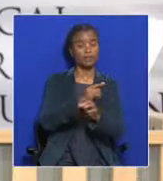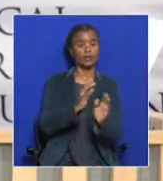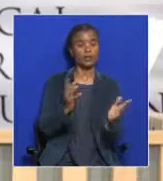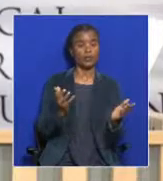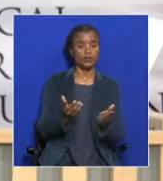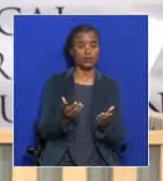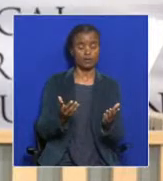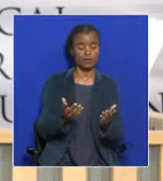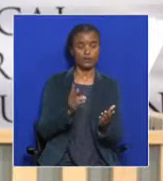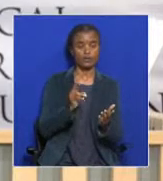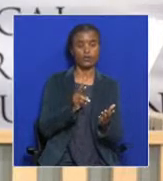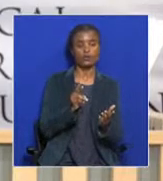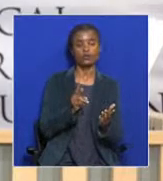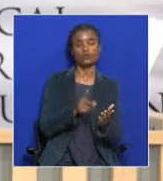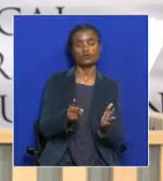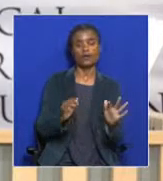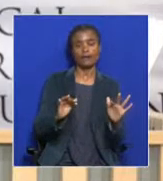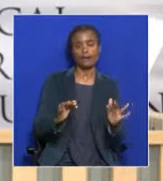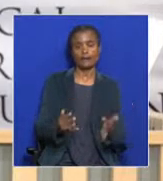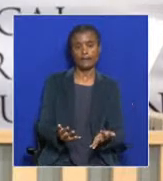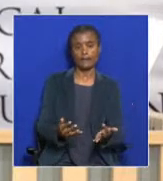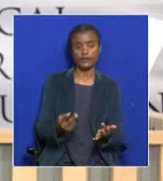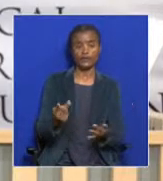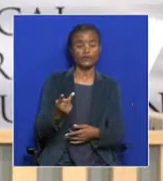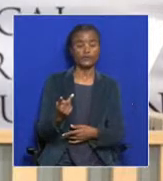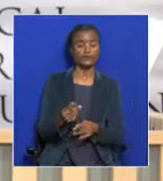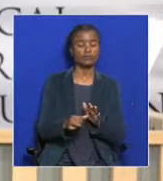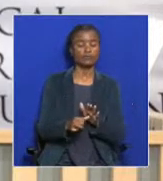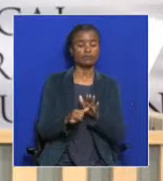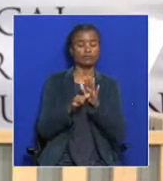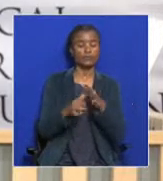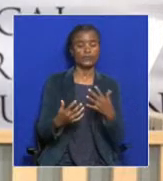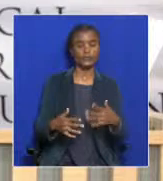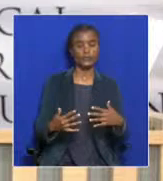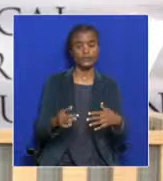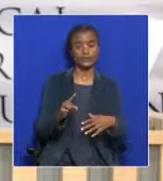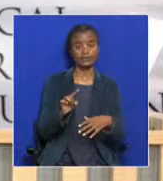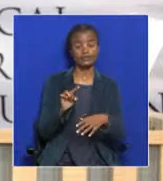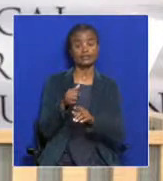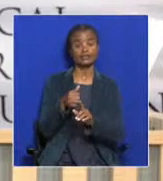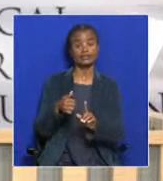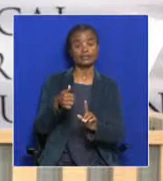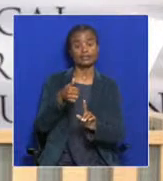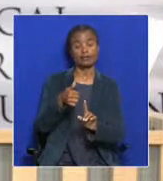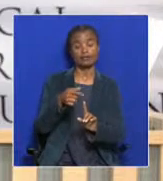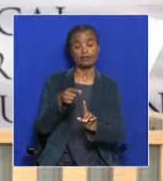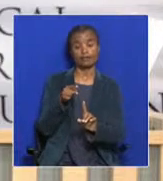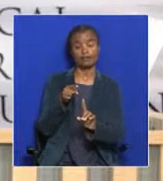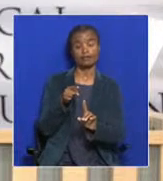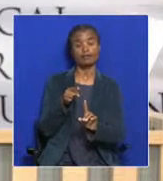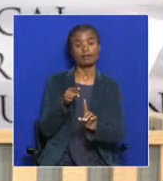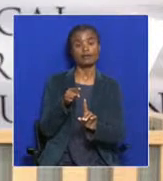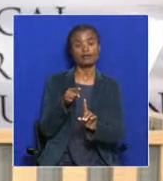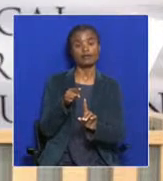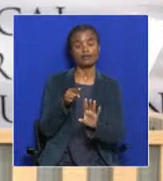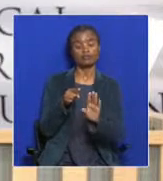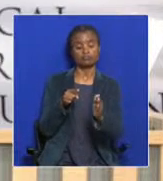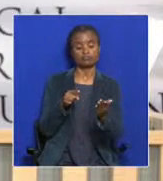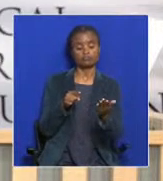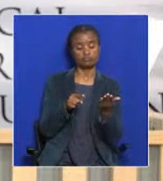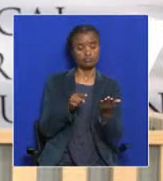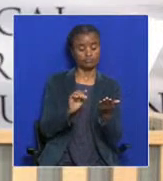whether the presentation that the Colonel has provided will alter the position as reflected in the table from